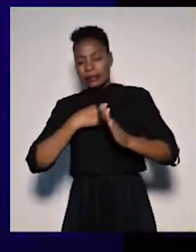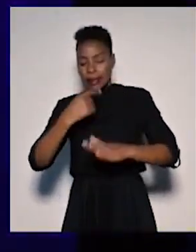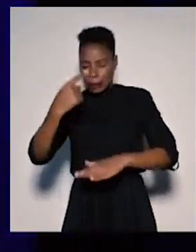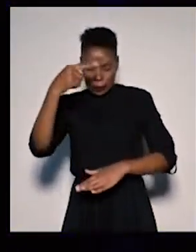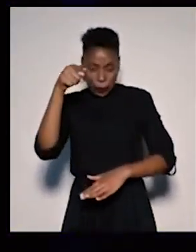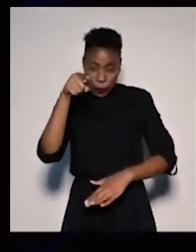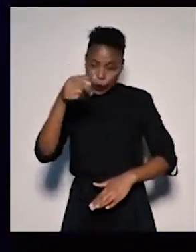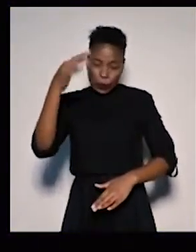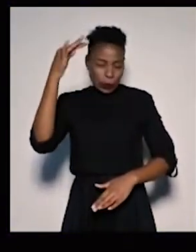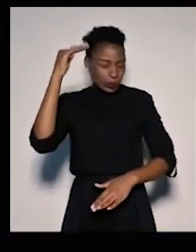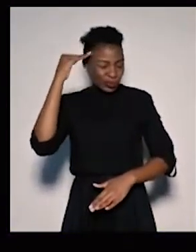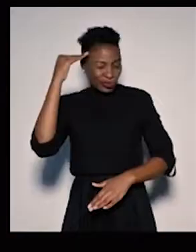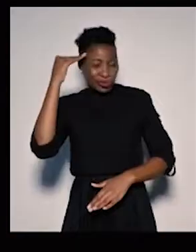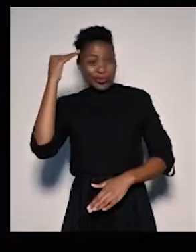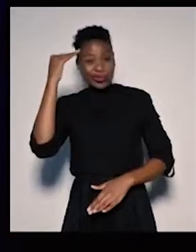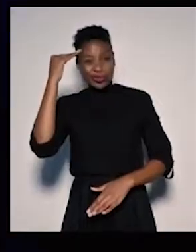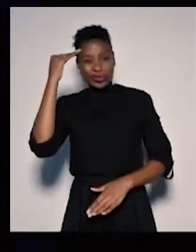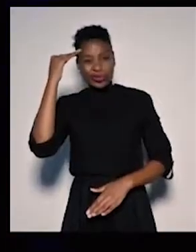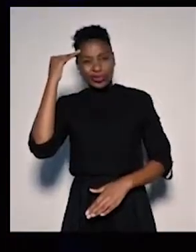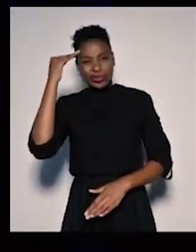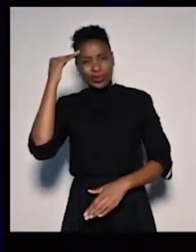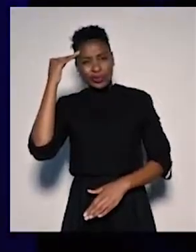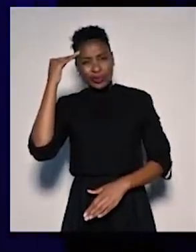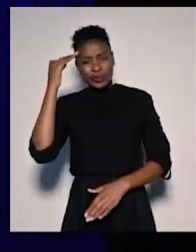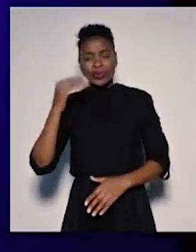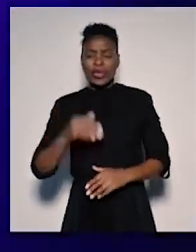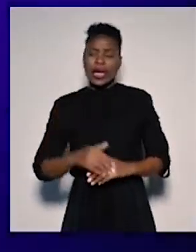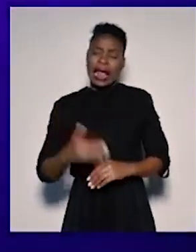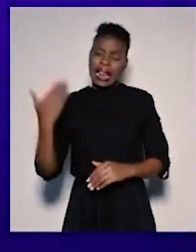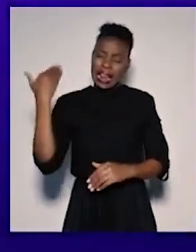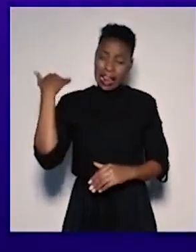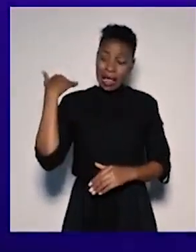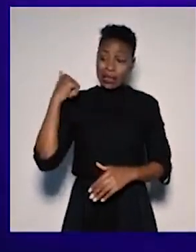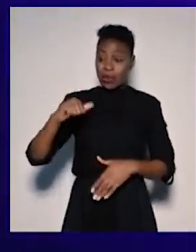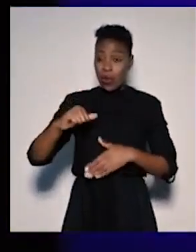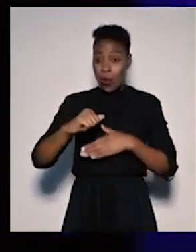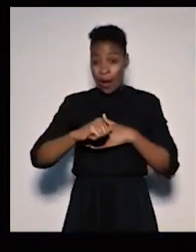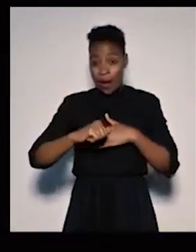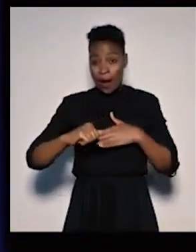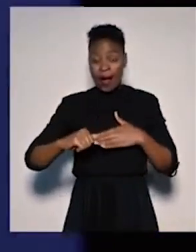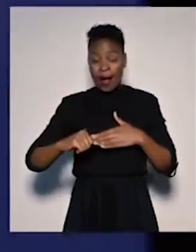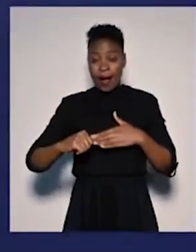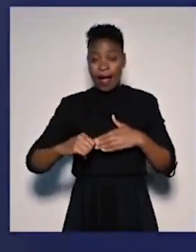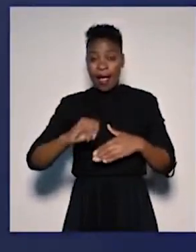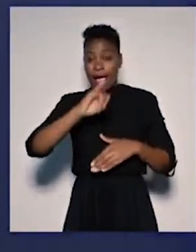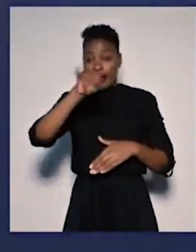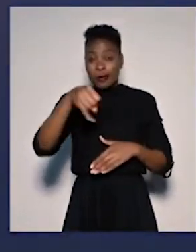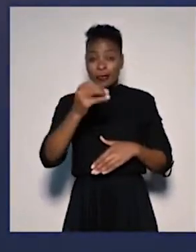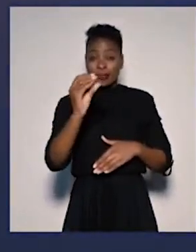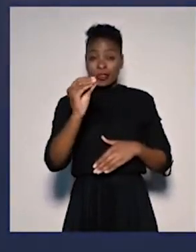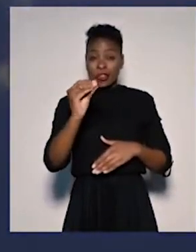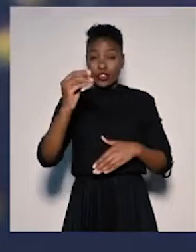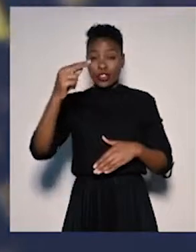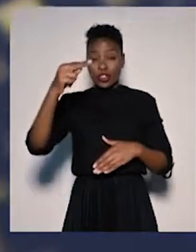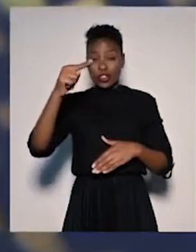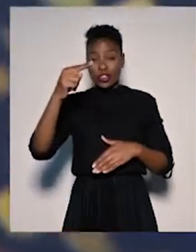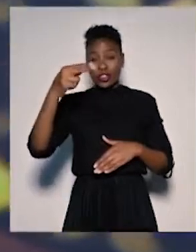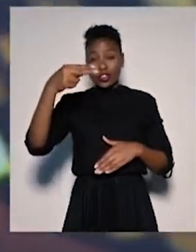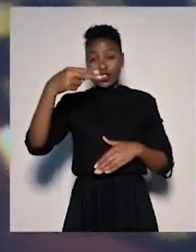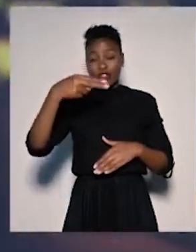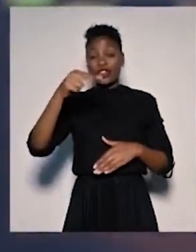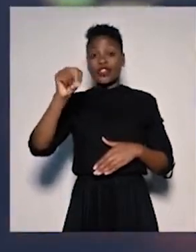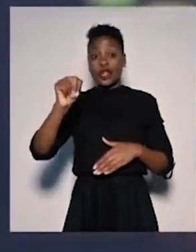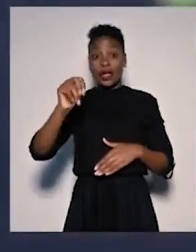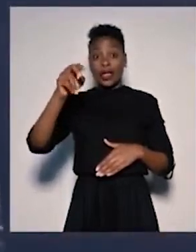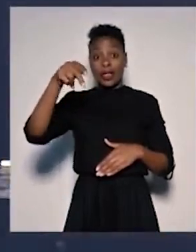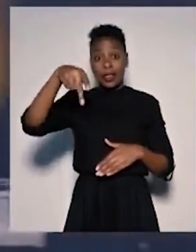and throw yourself to it. I was telling them, I think last week I mentioned it. You know, John Piper, one of the things he said that really struck